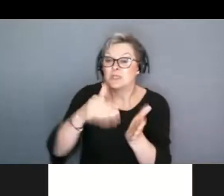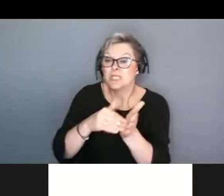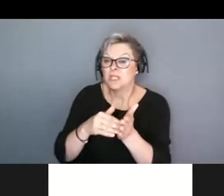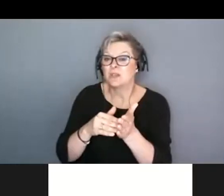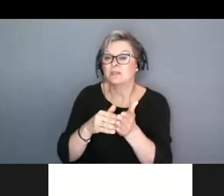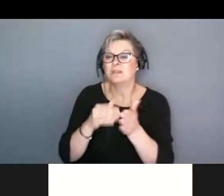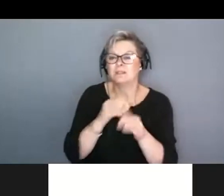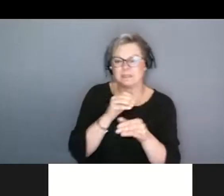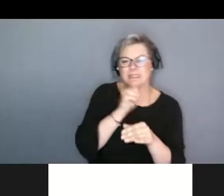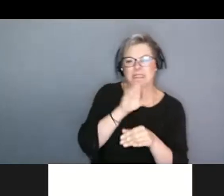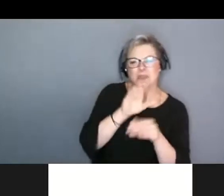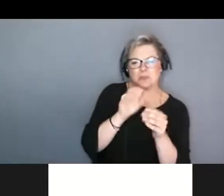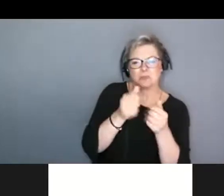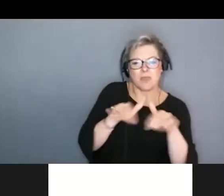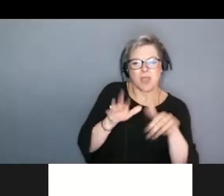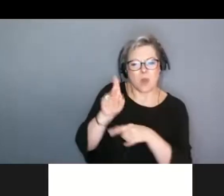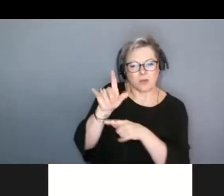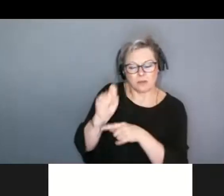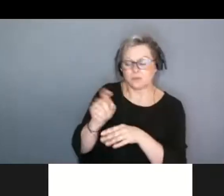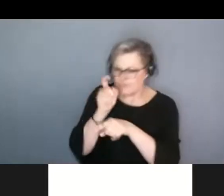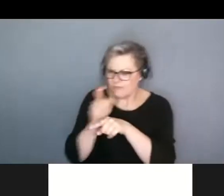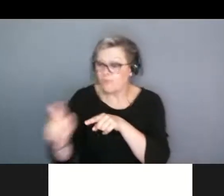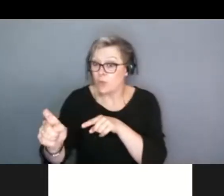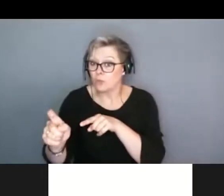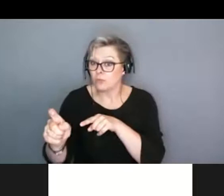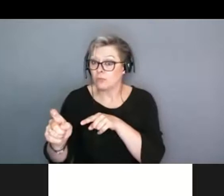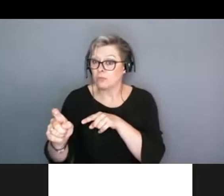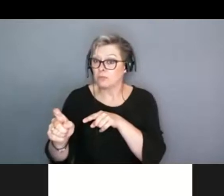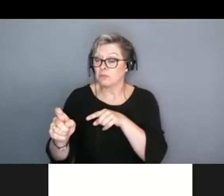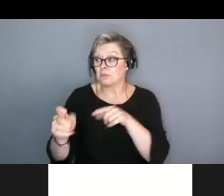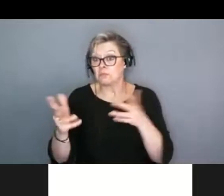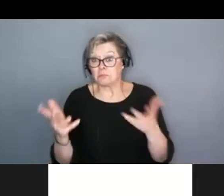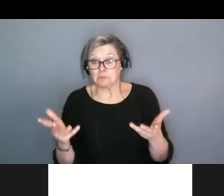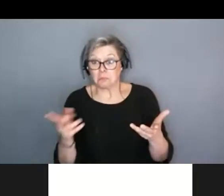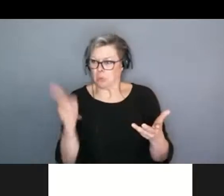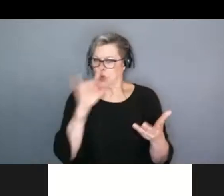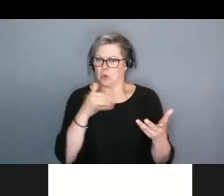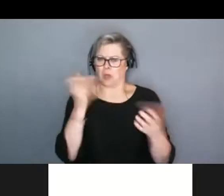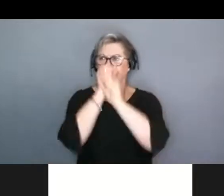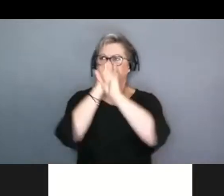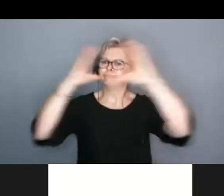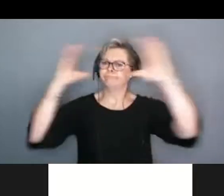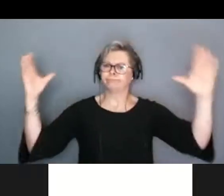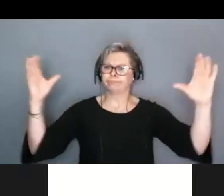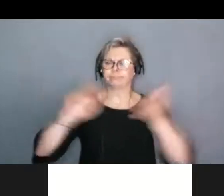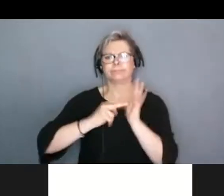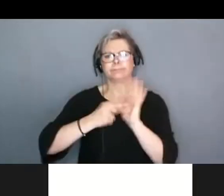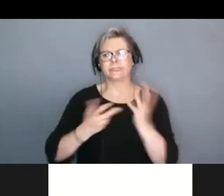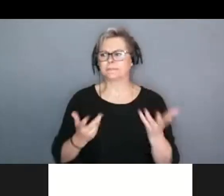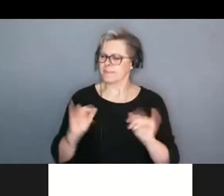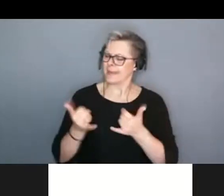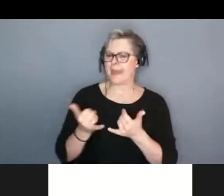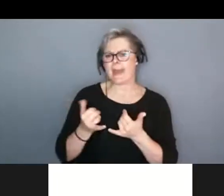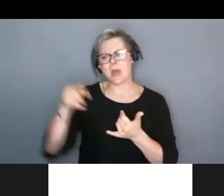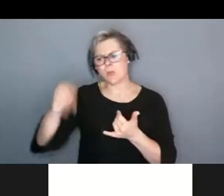Walls. How can we have? What could we do to make it a more personal